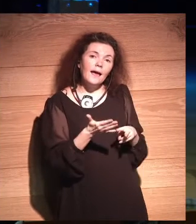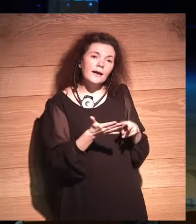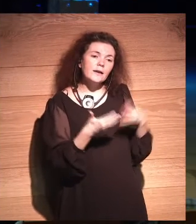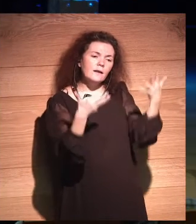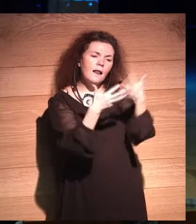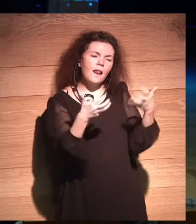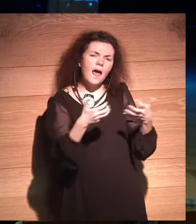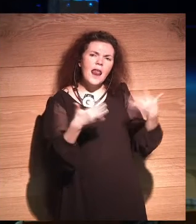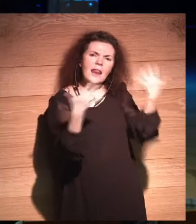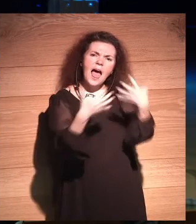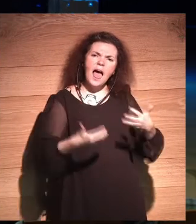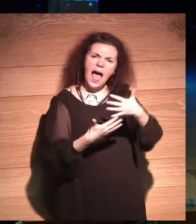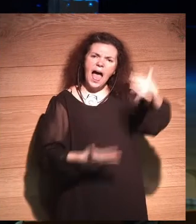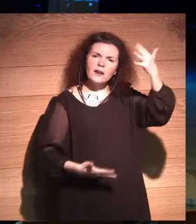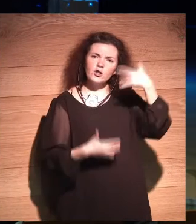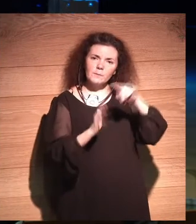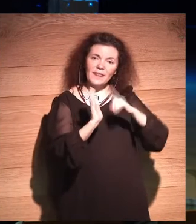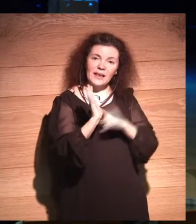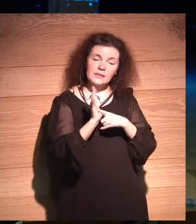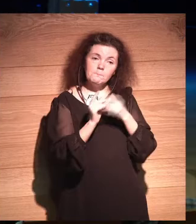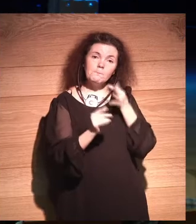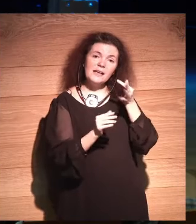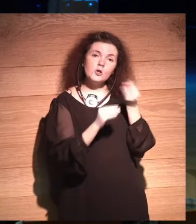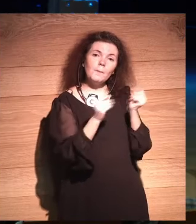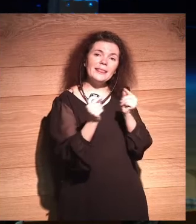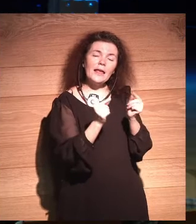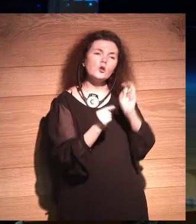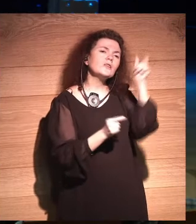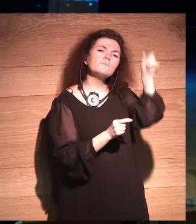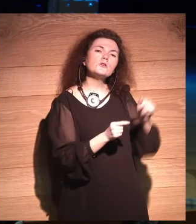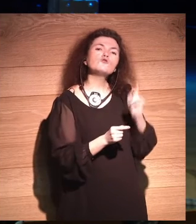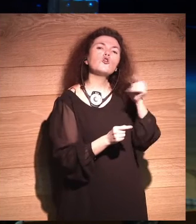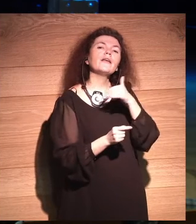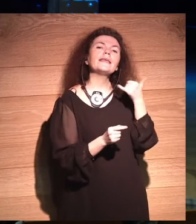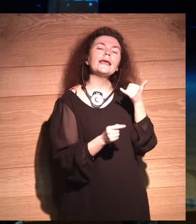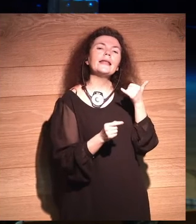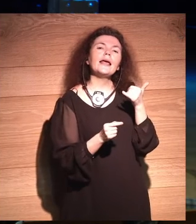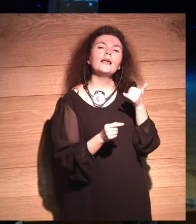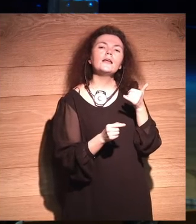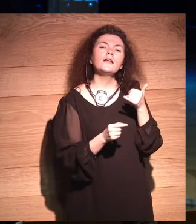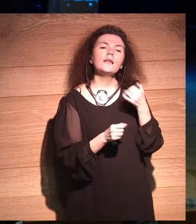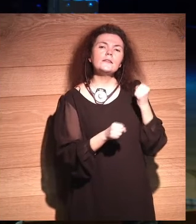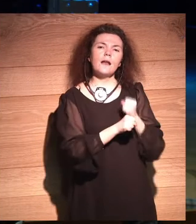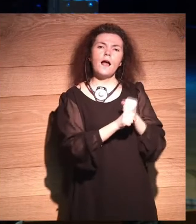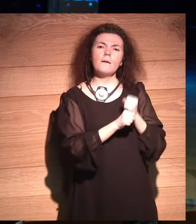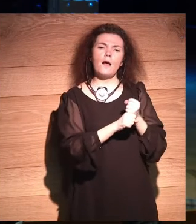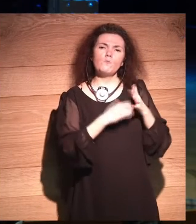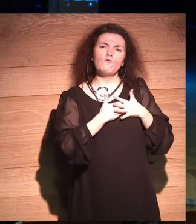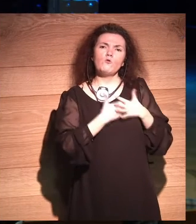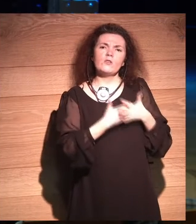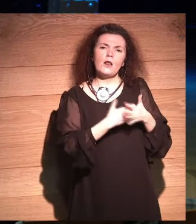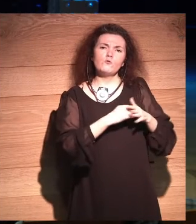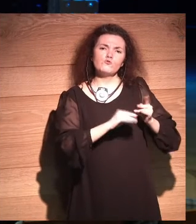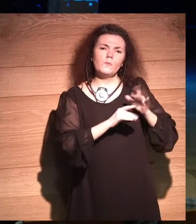want to volunteer and go to their child's school and help out, or go to the park and clean up. We need to create different ways